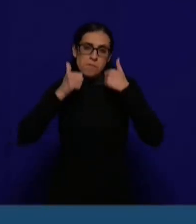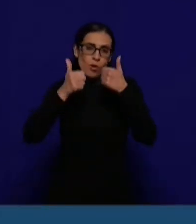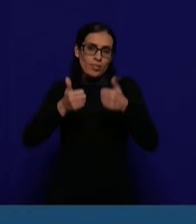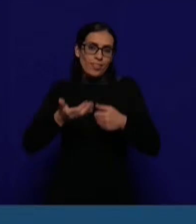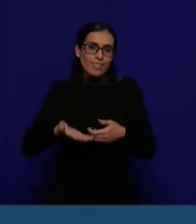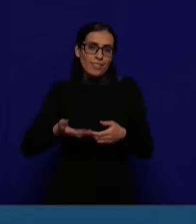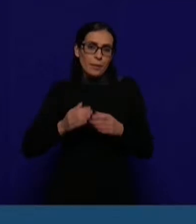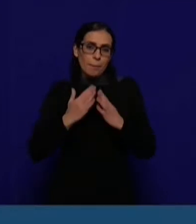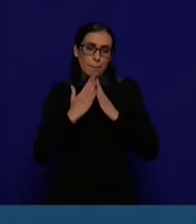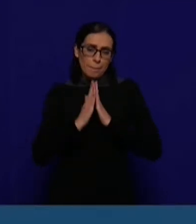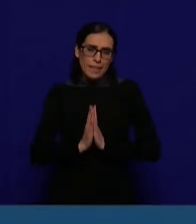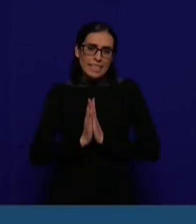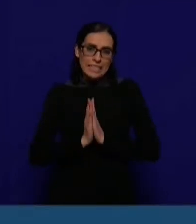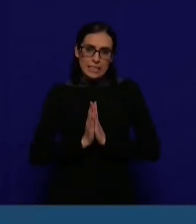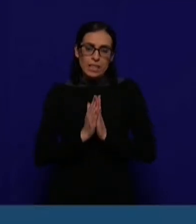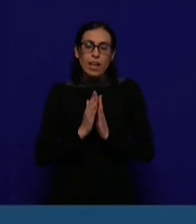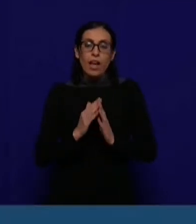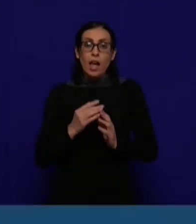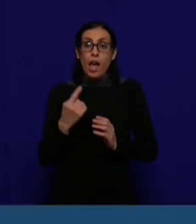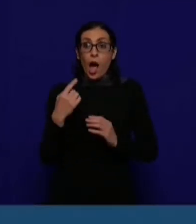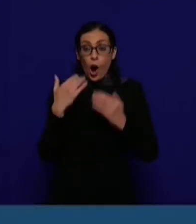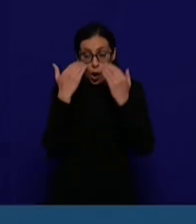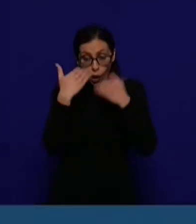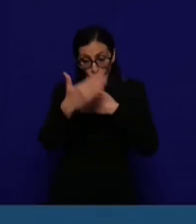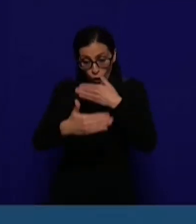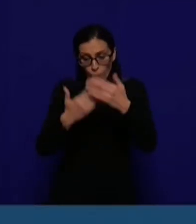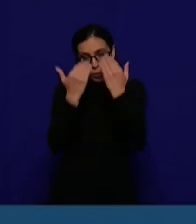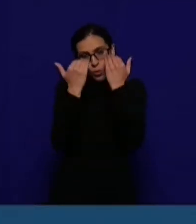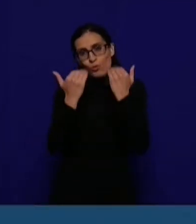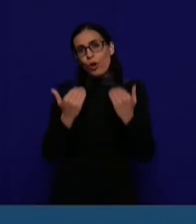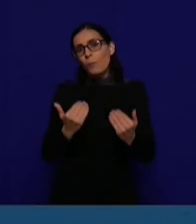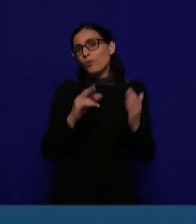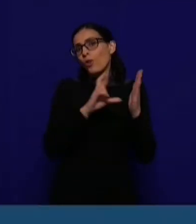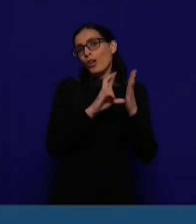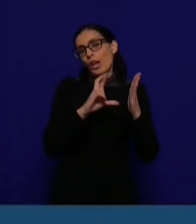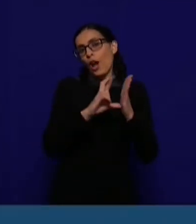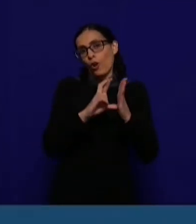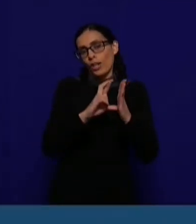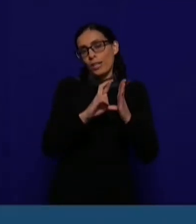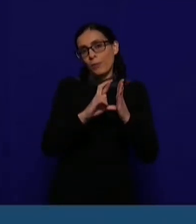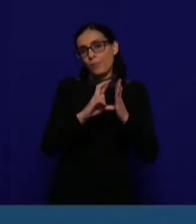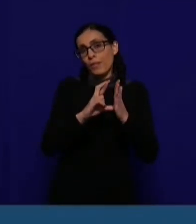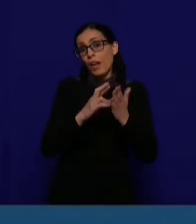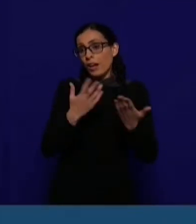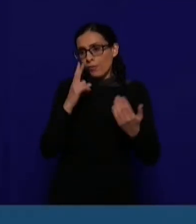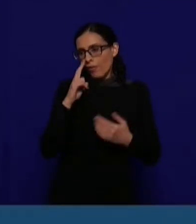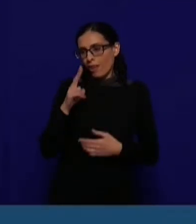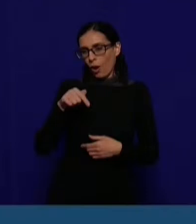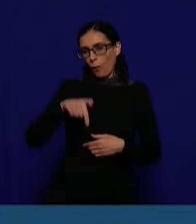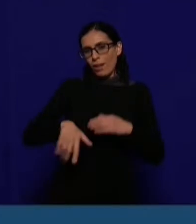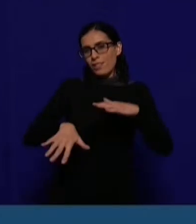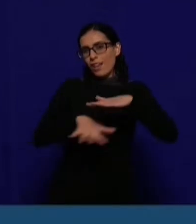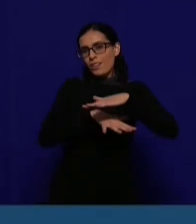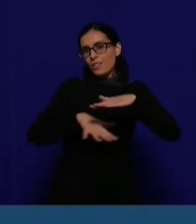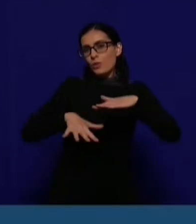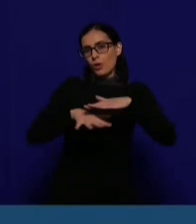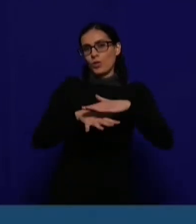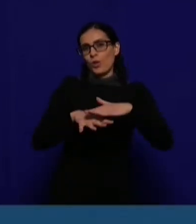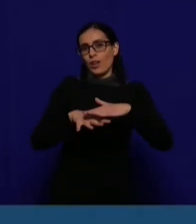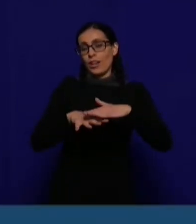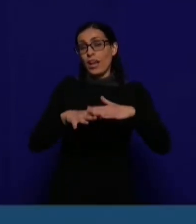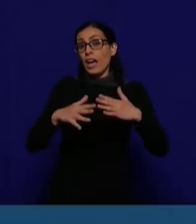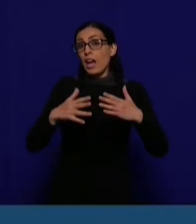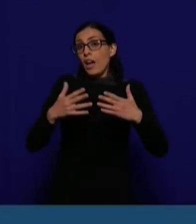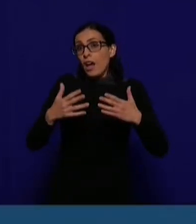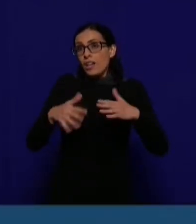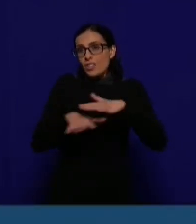ejja nkunu qegħdin insegwu l-miżuri li għandna fil-post, kif aħna qegħdin naraw li dak li nafu kif nistgħu nikkontrollaw